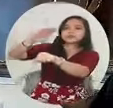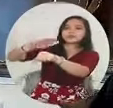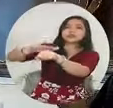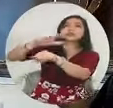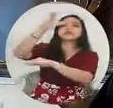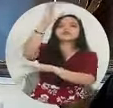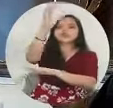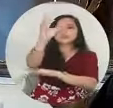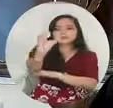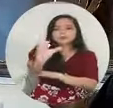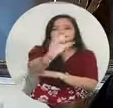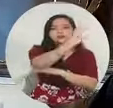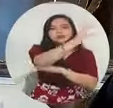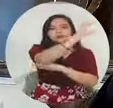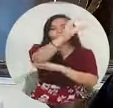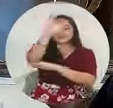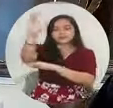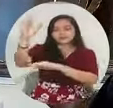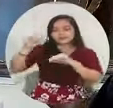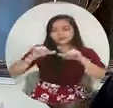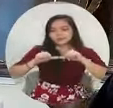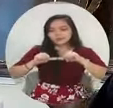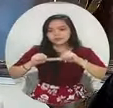was settled at the